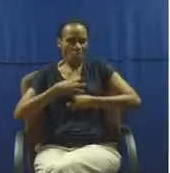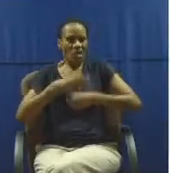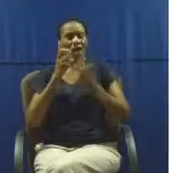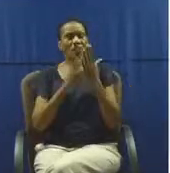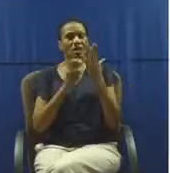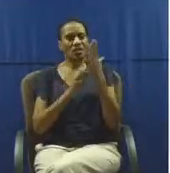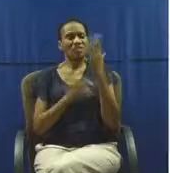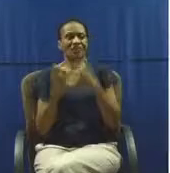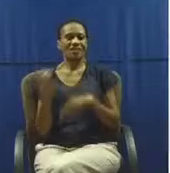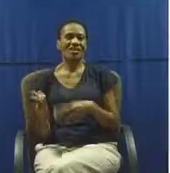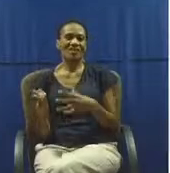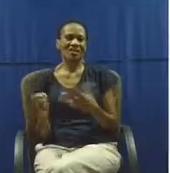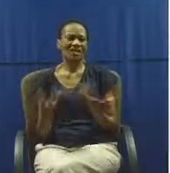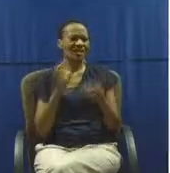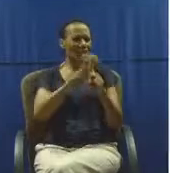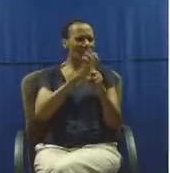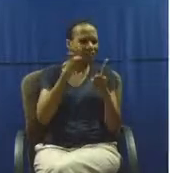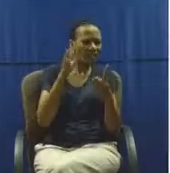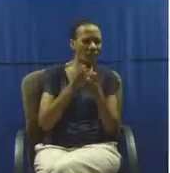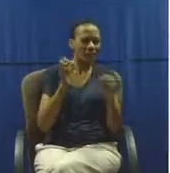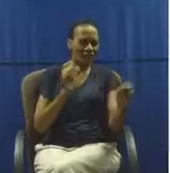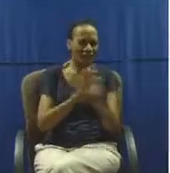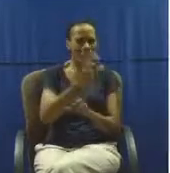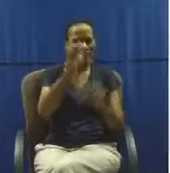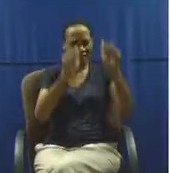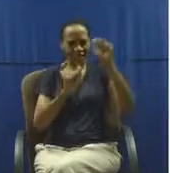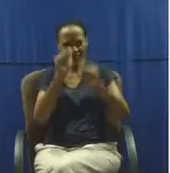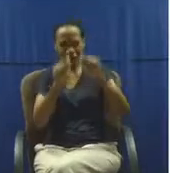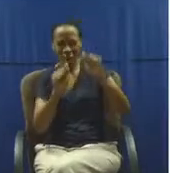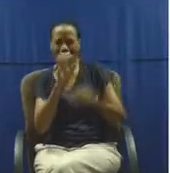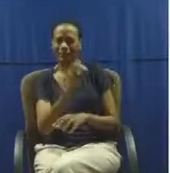The environmental impact assessment